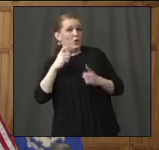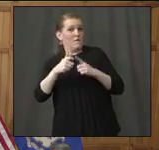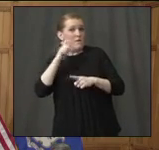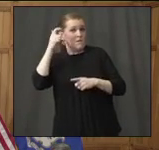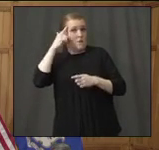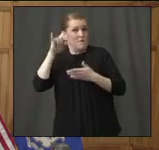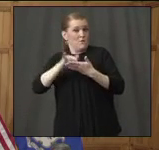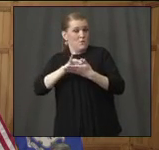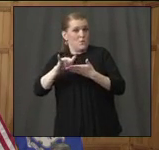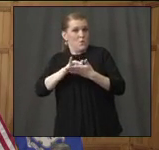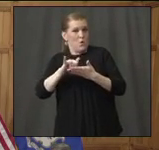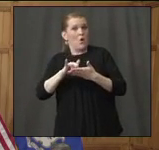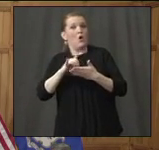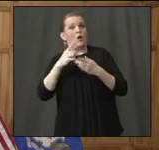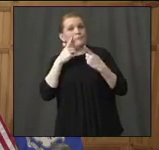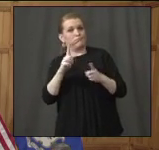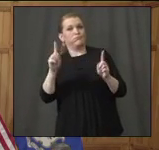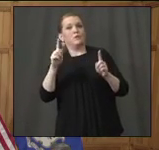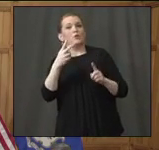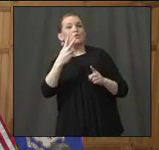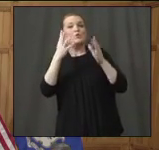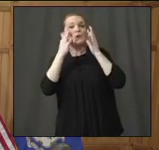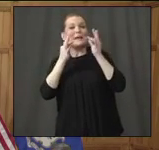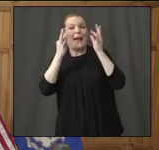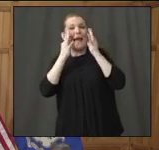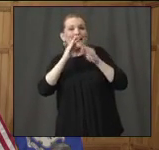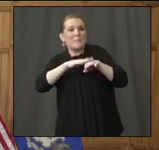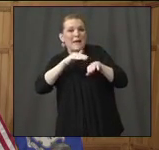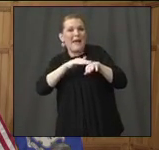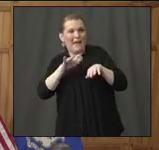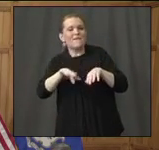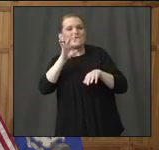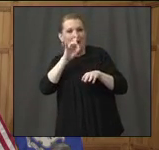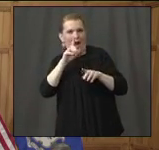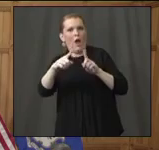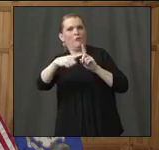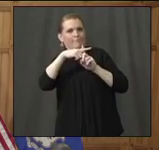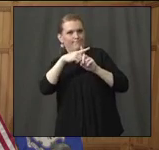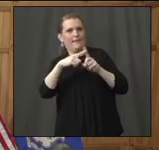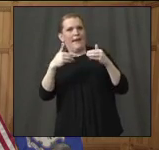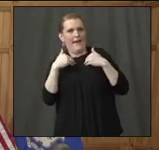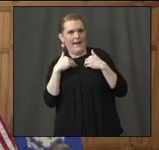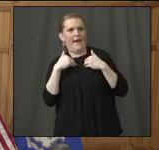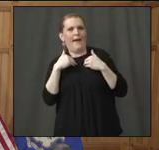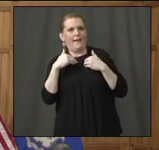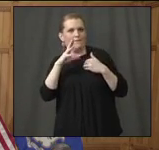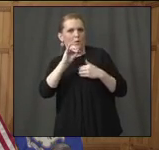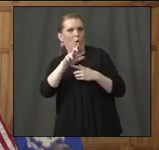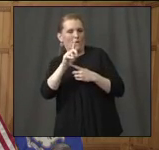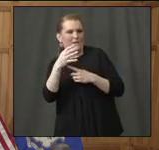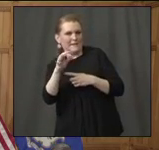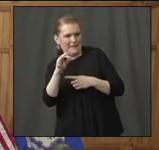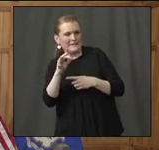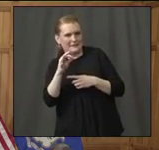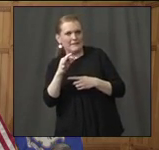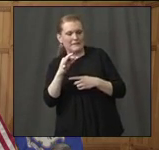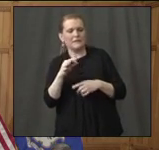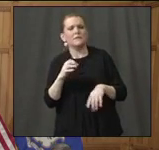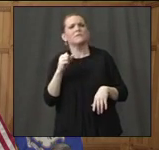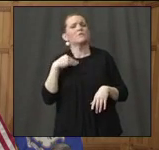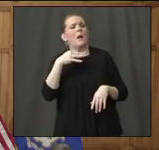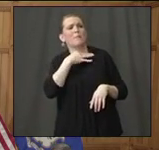positive for coronavirus, according to federal officials today. It's Connecticut had something in mind already to tackle